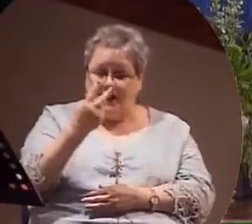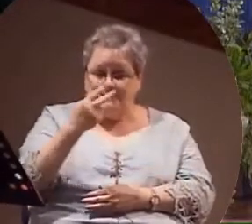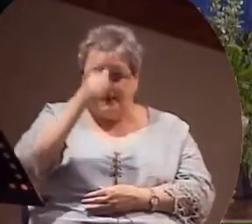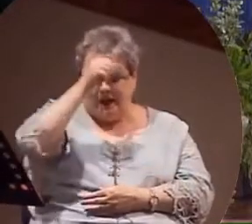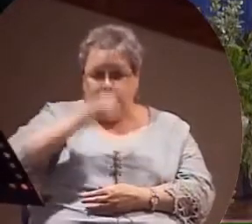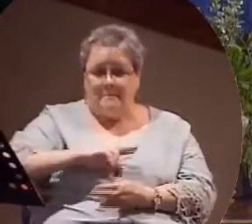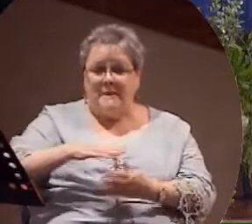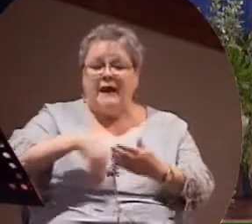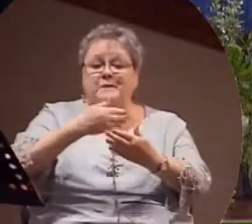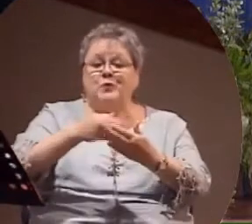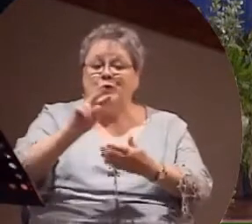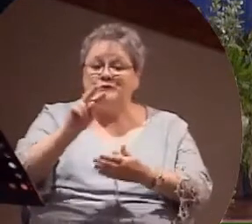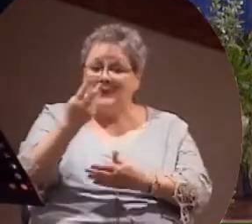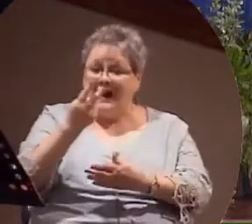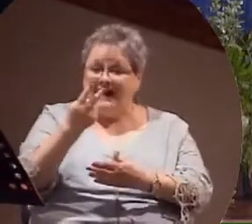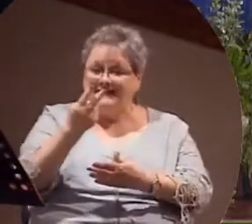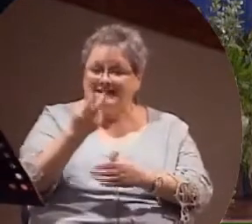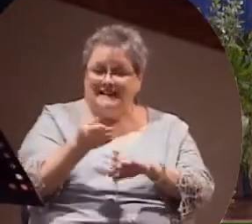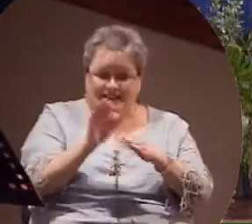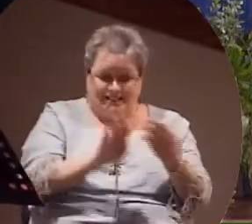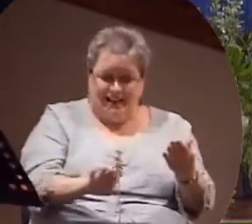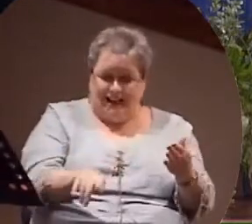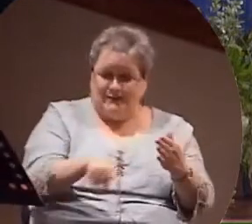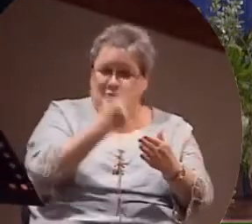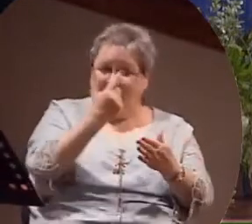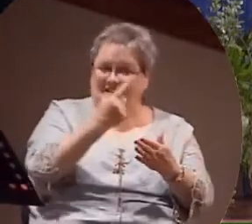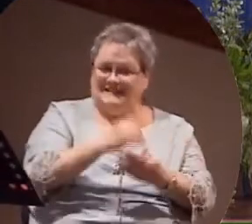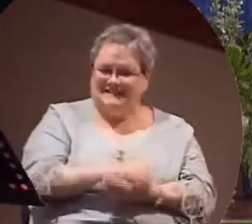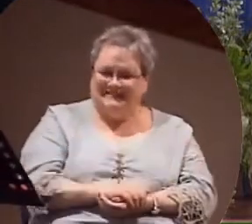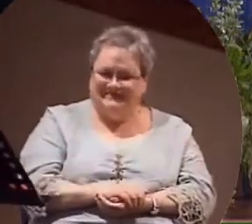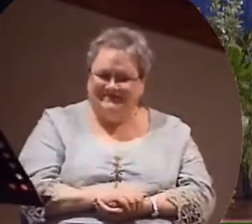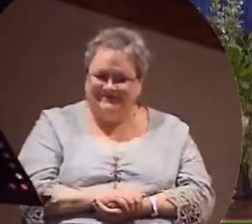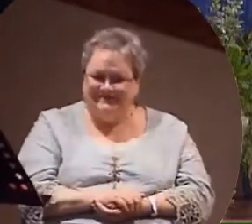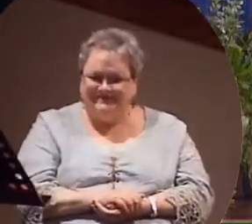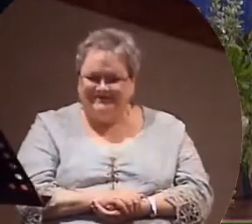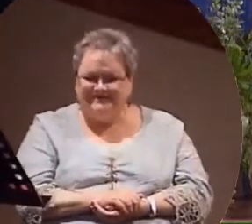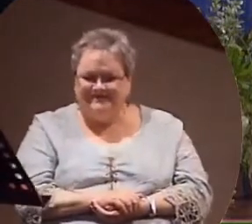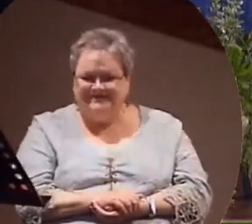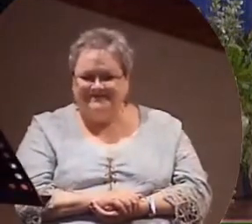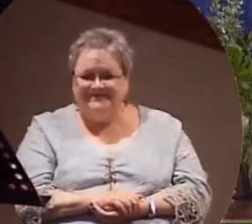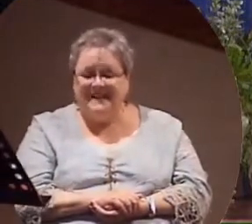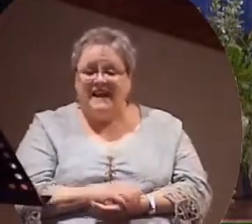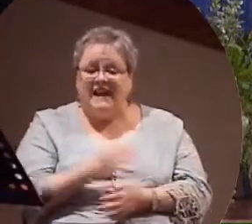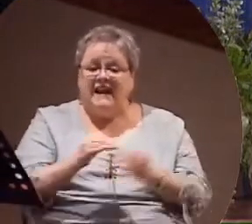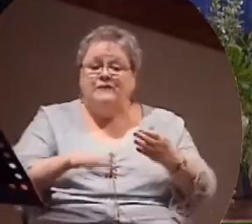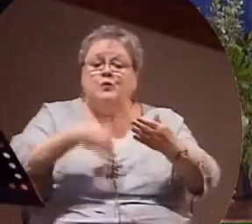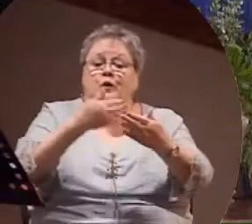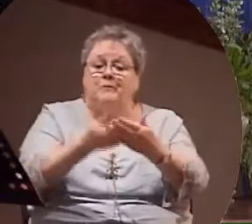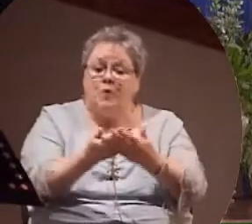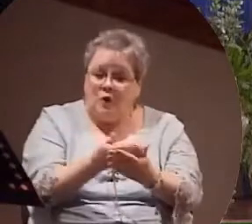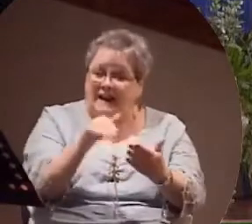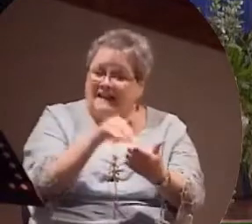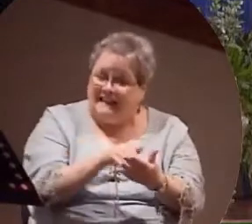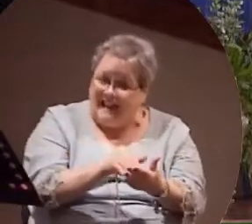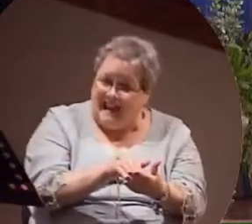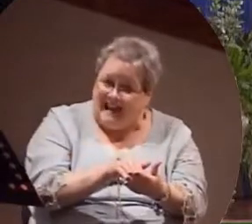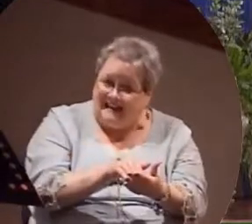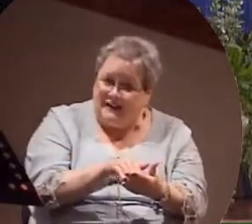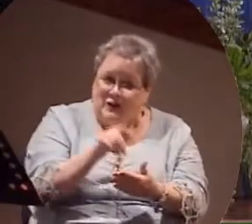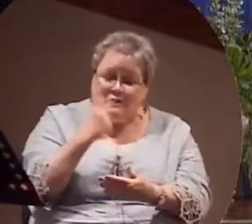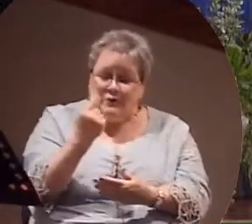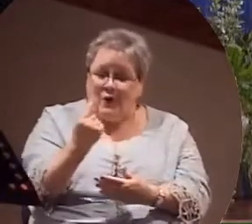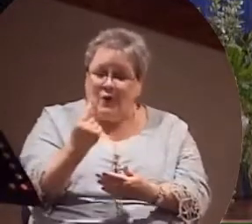Man that is born twice will die once. Aren't you glad you've been born again? Aren't you glad